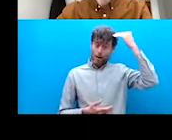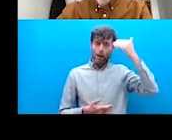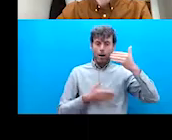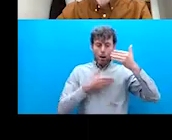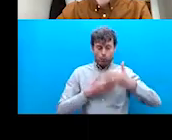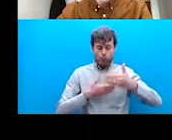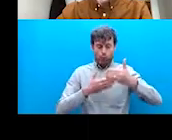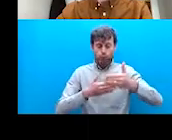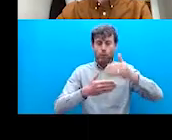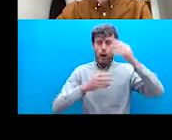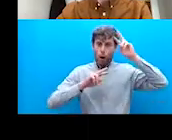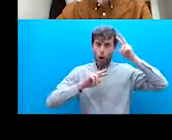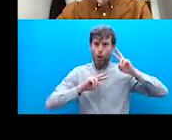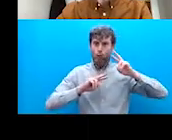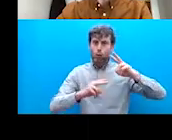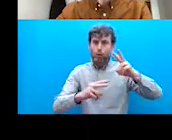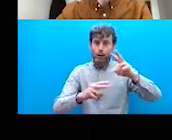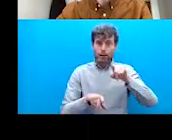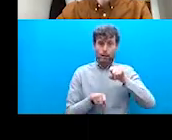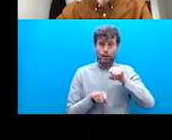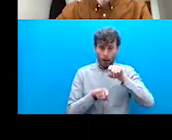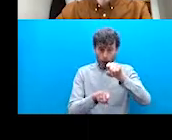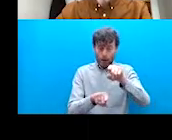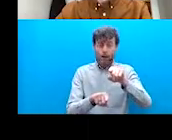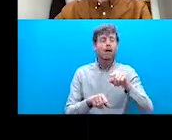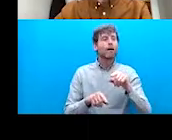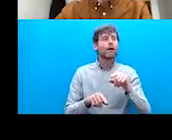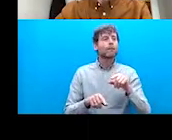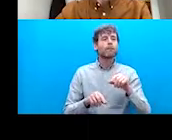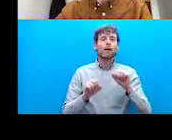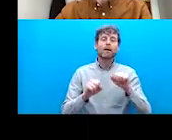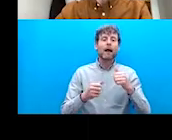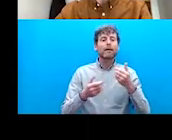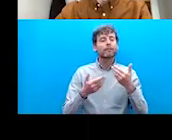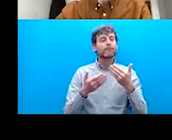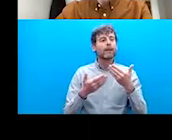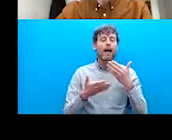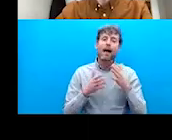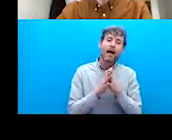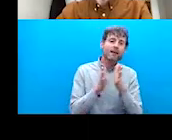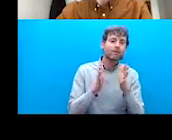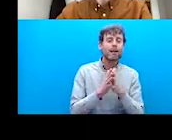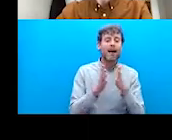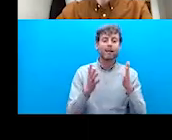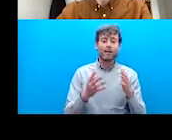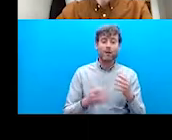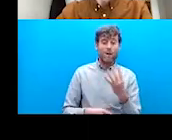parallel architecture can be put into correspondence with one of the four main ERP components that are known to